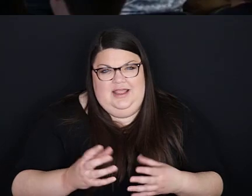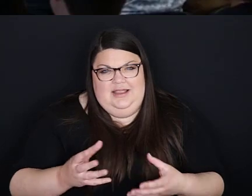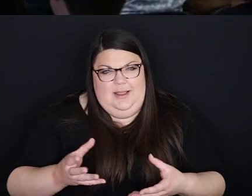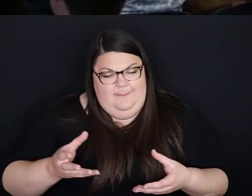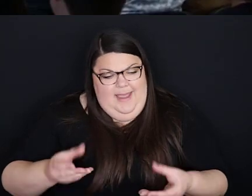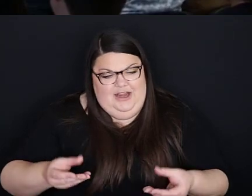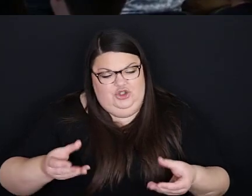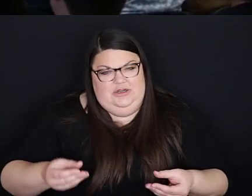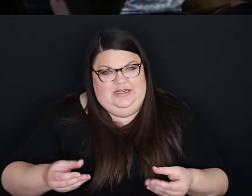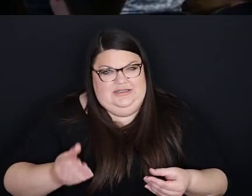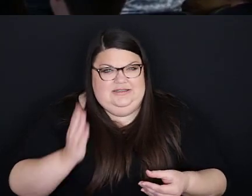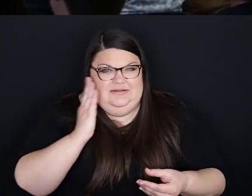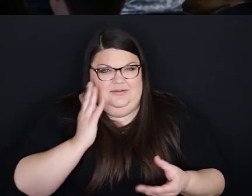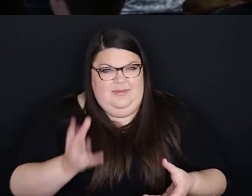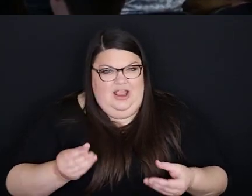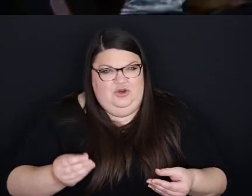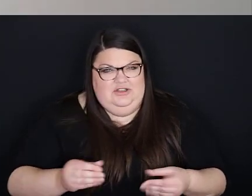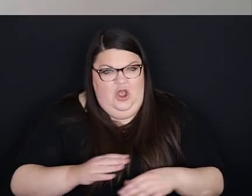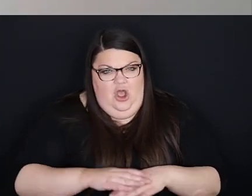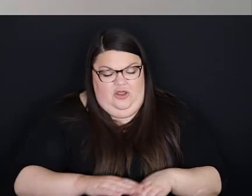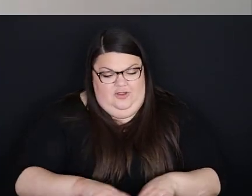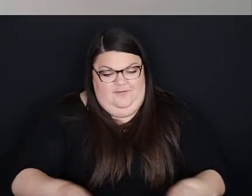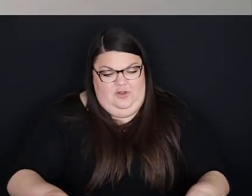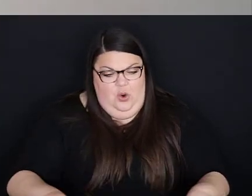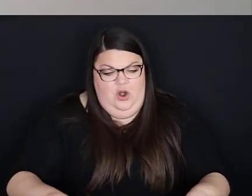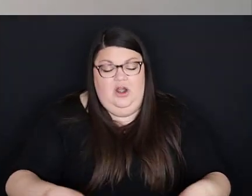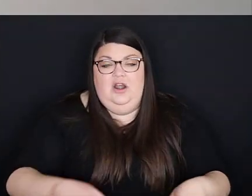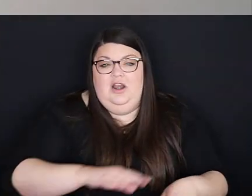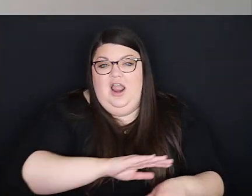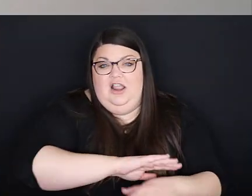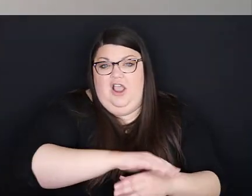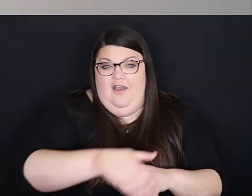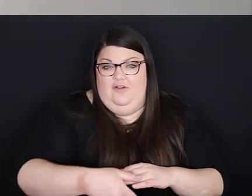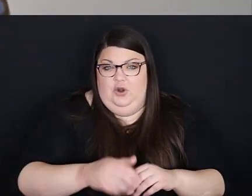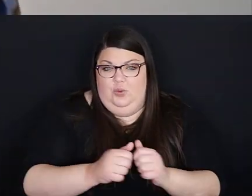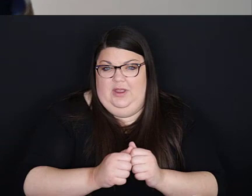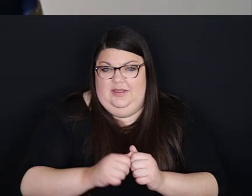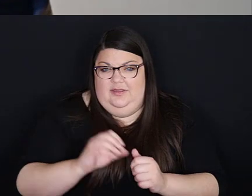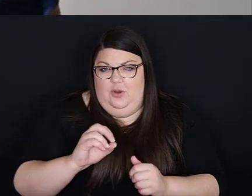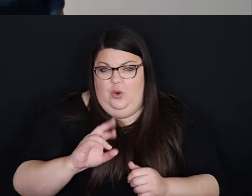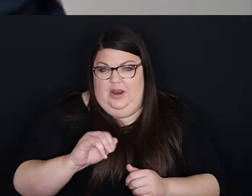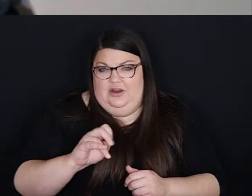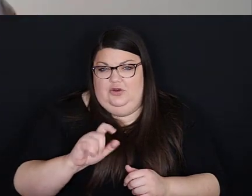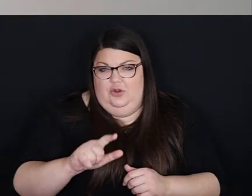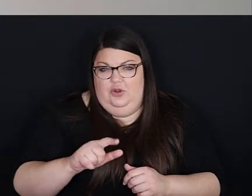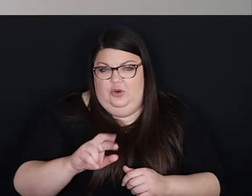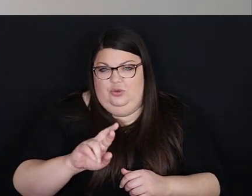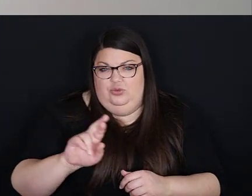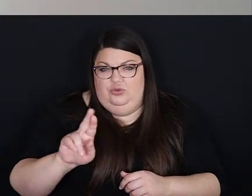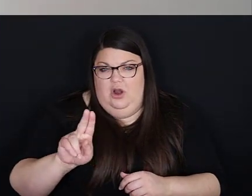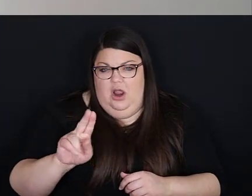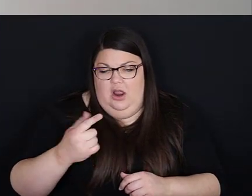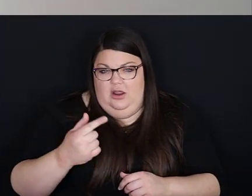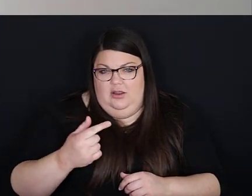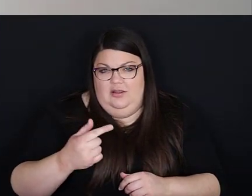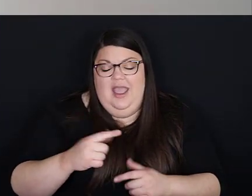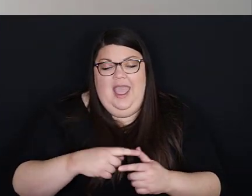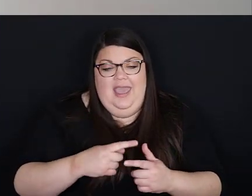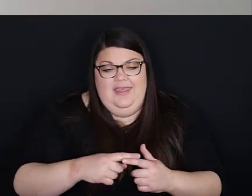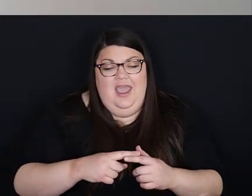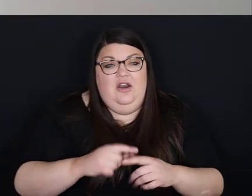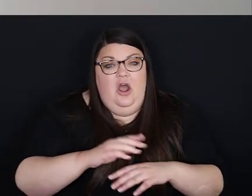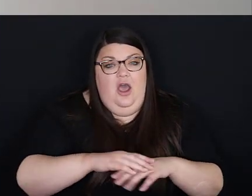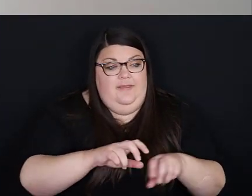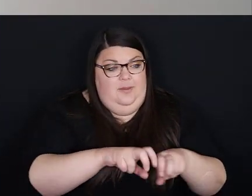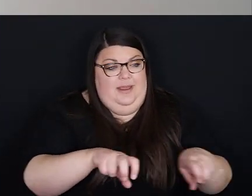covered with an oriental rug. And then I put around the room on these benches all these different